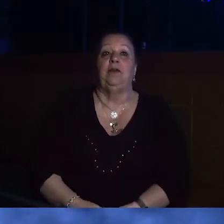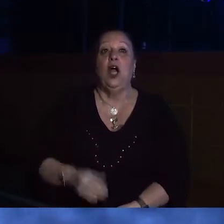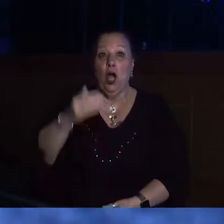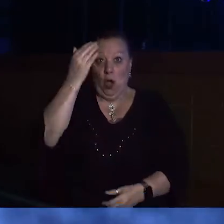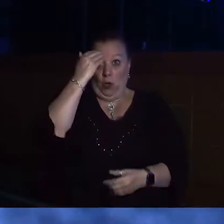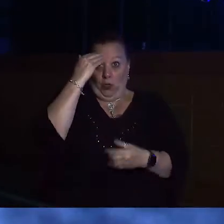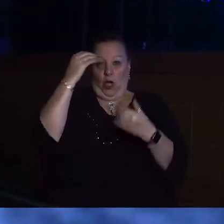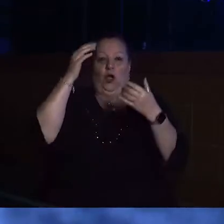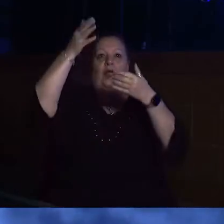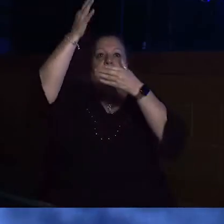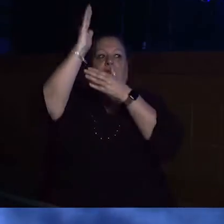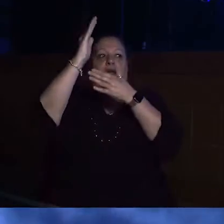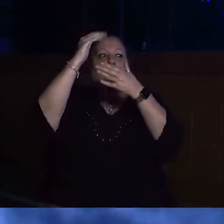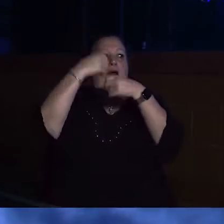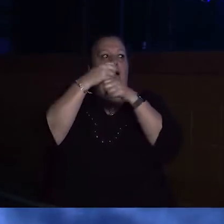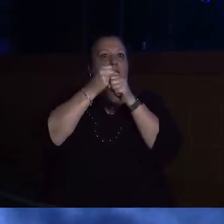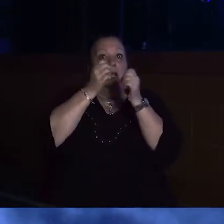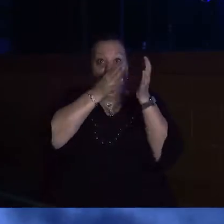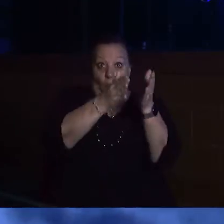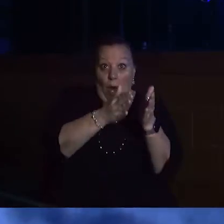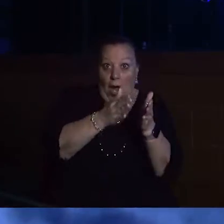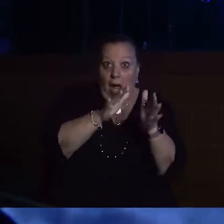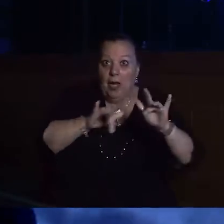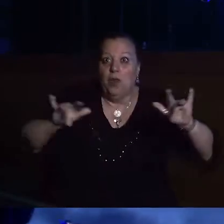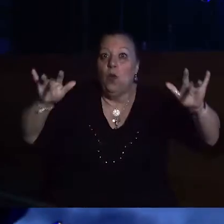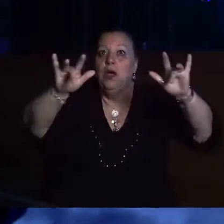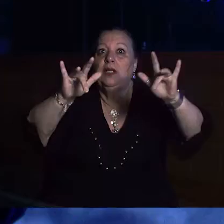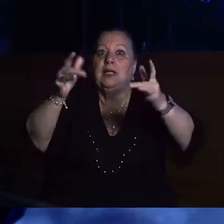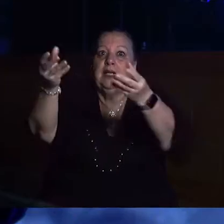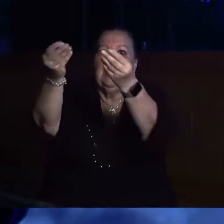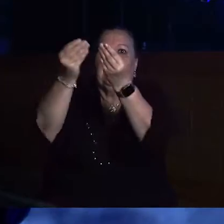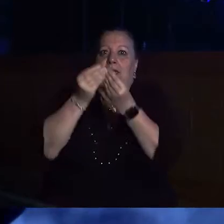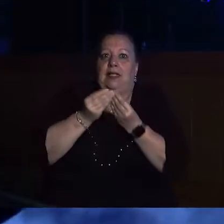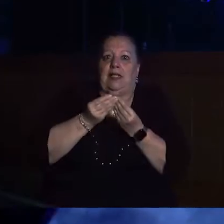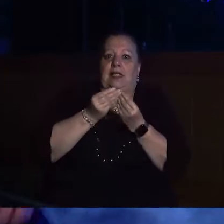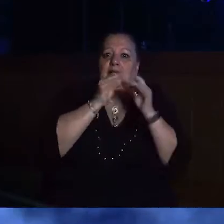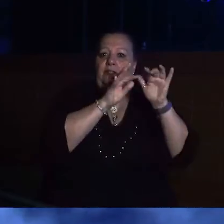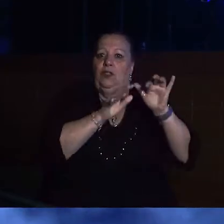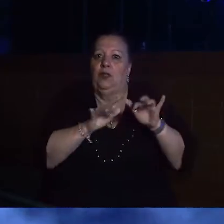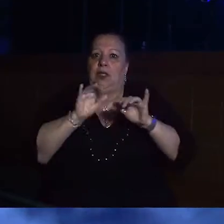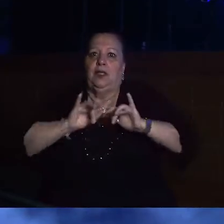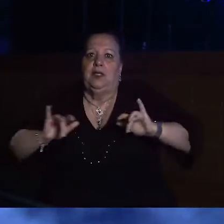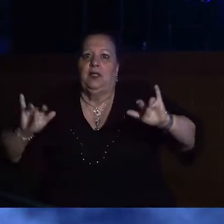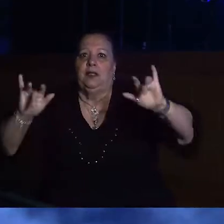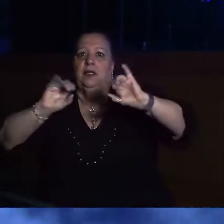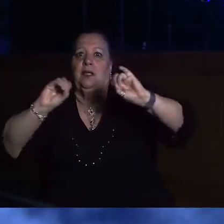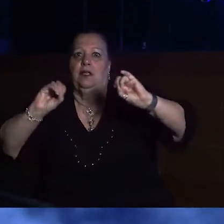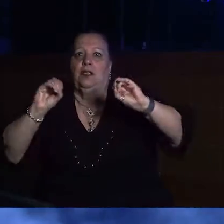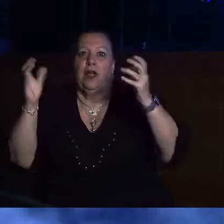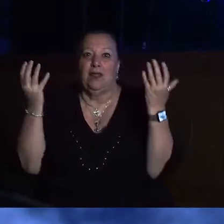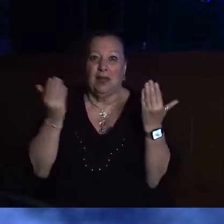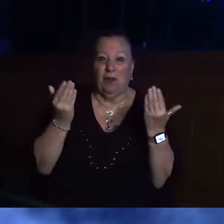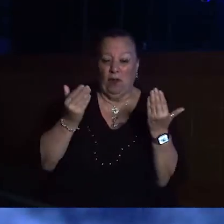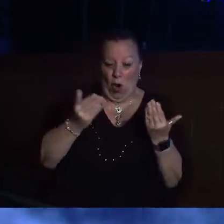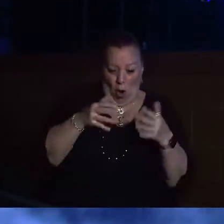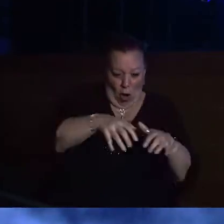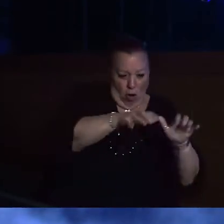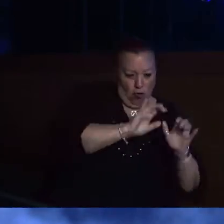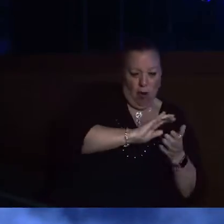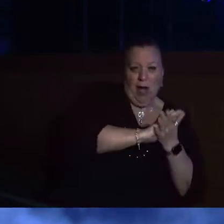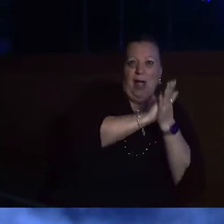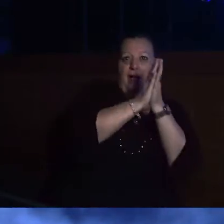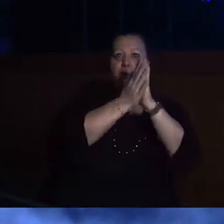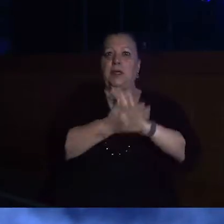know that God makes a way in the wilderness. He provides streams in the wasteland. He turns graves